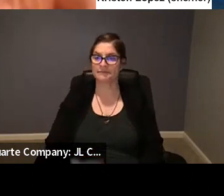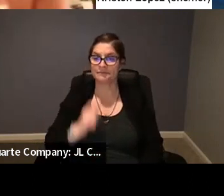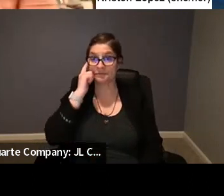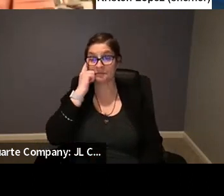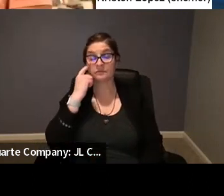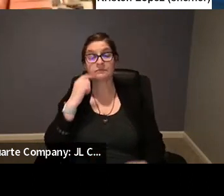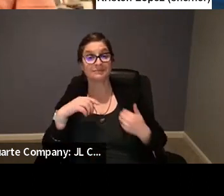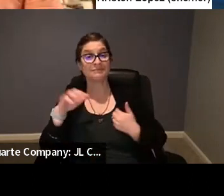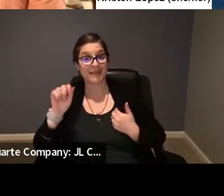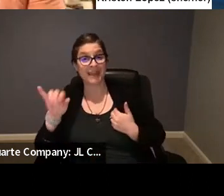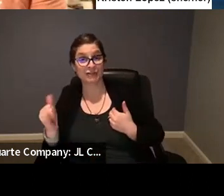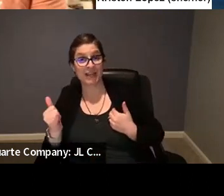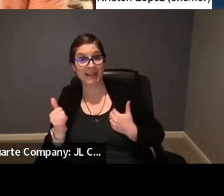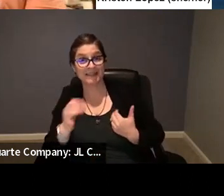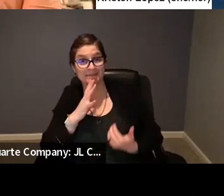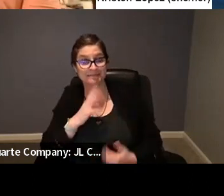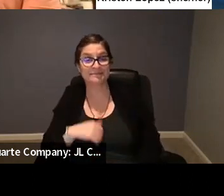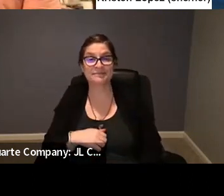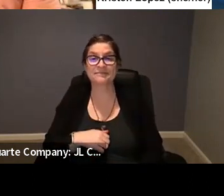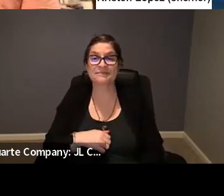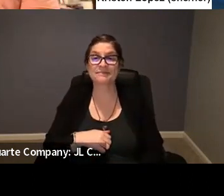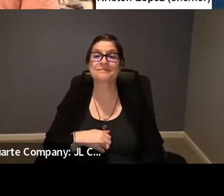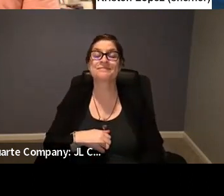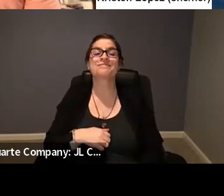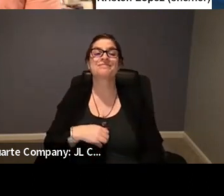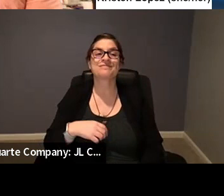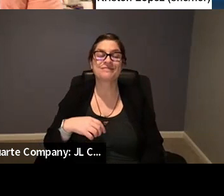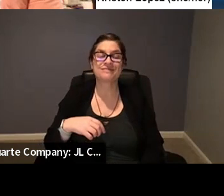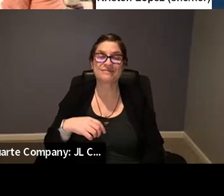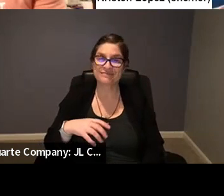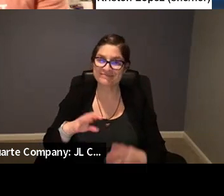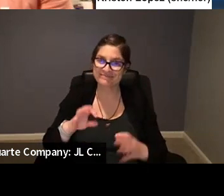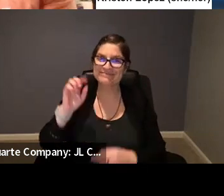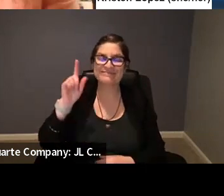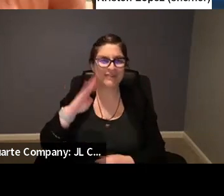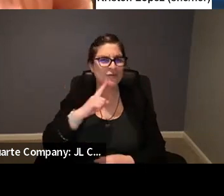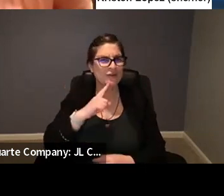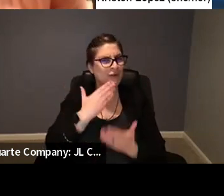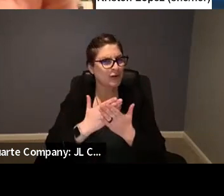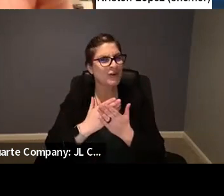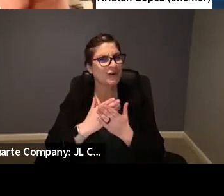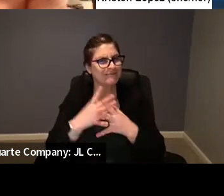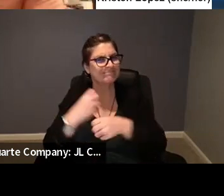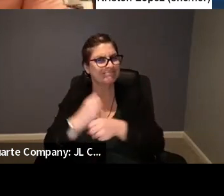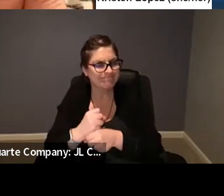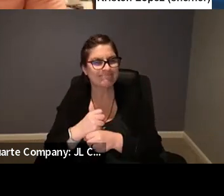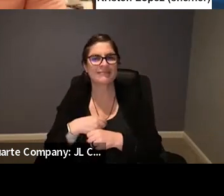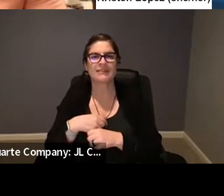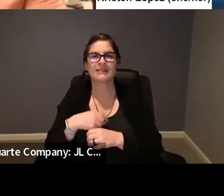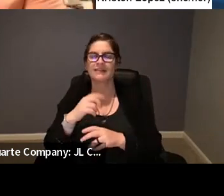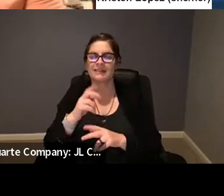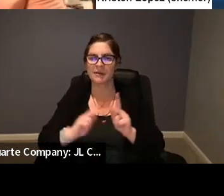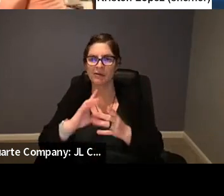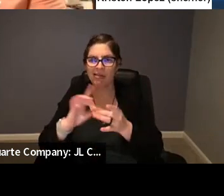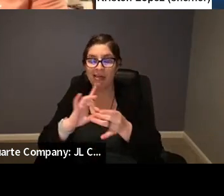Yeah, this is AJ speaking. Lydia did a good job of kind of summarizing what's going on. It's really just ableism and people just not giving a fuck about